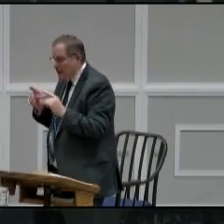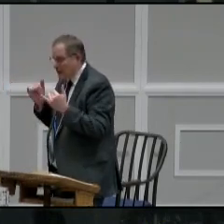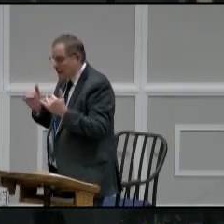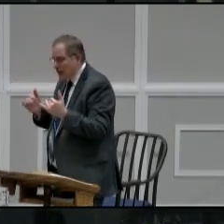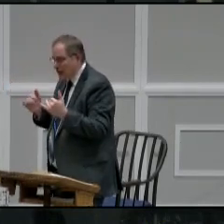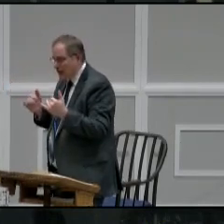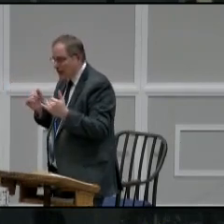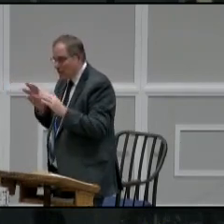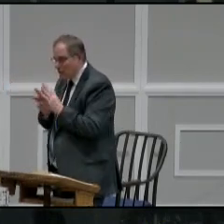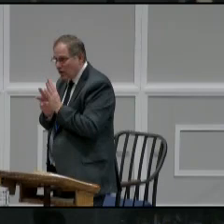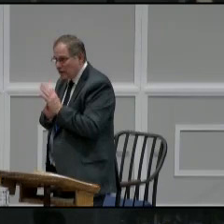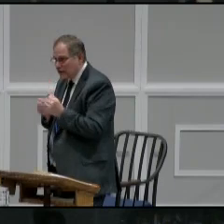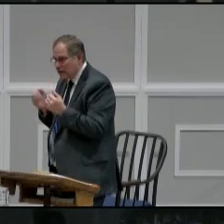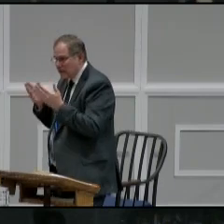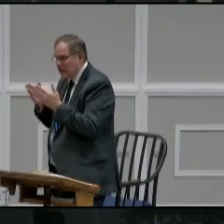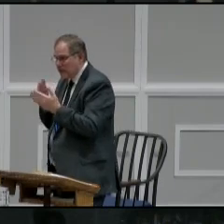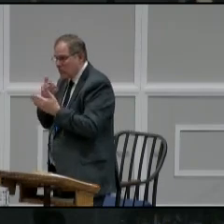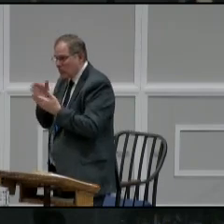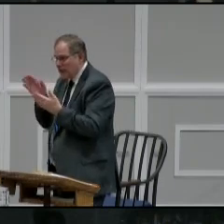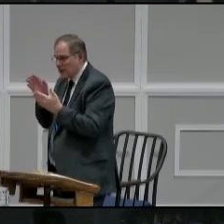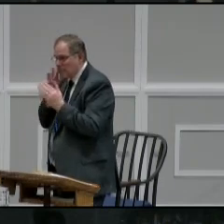But they were willing to give the blessings of God.